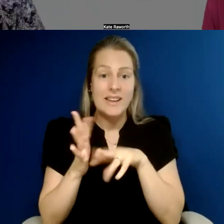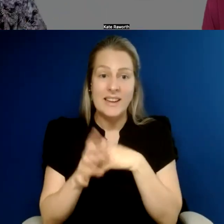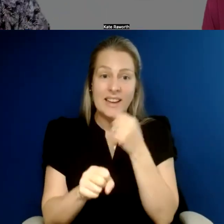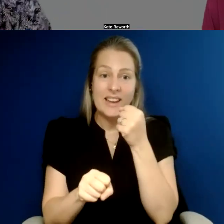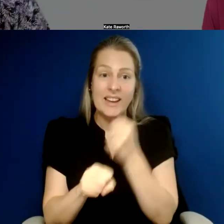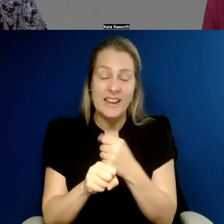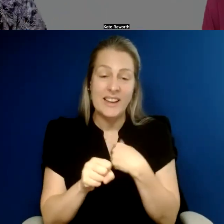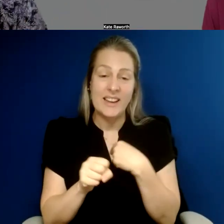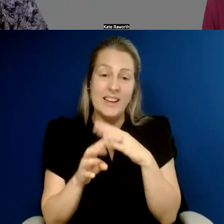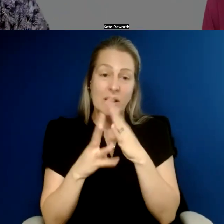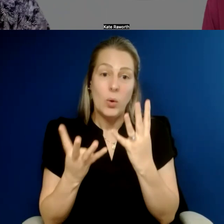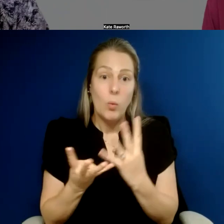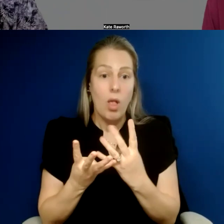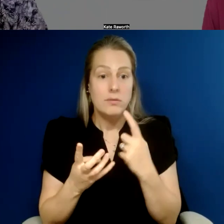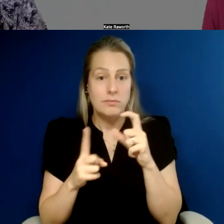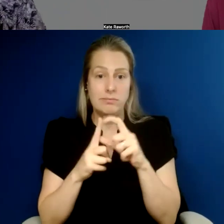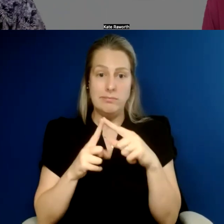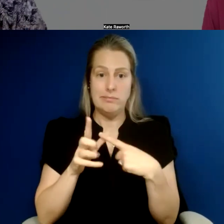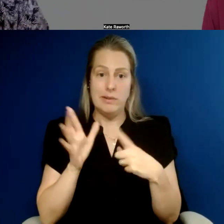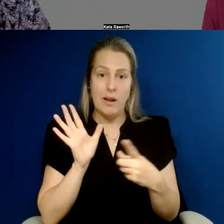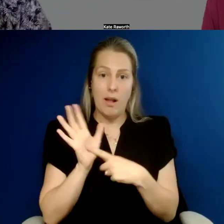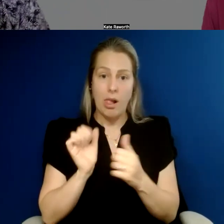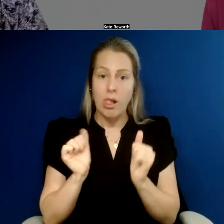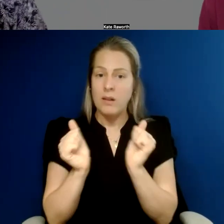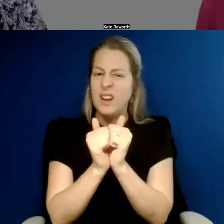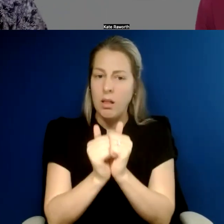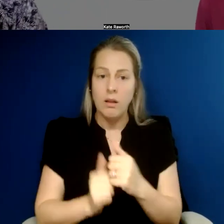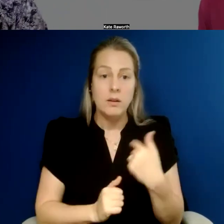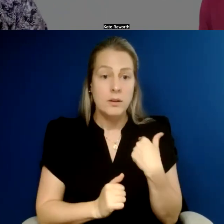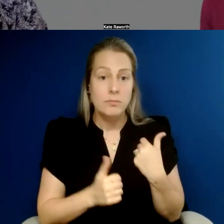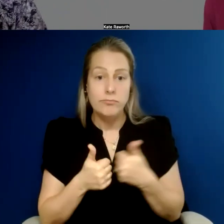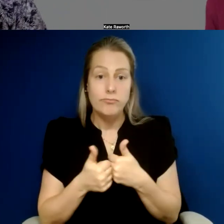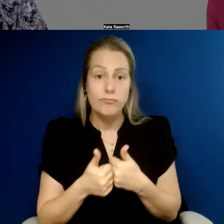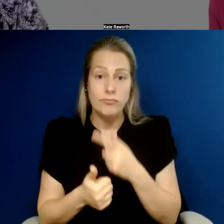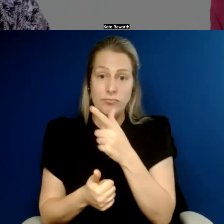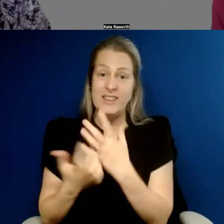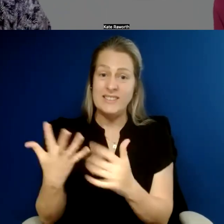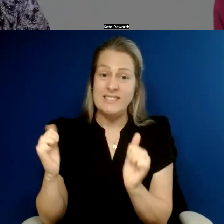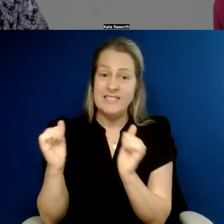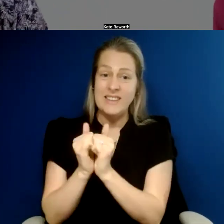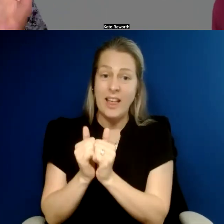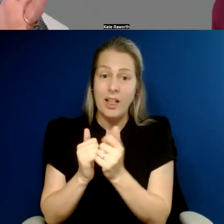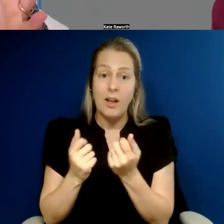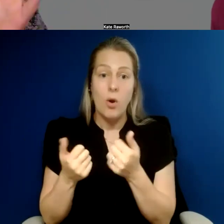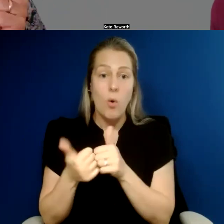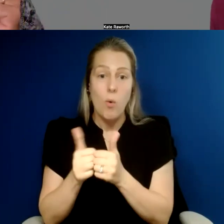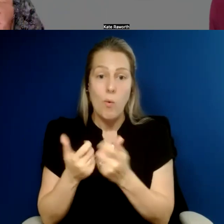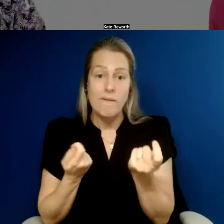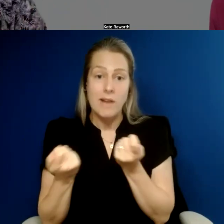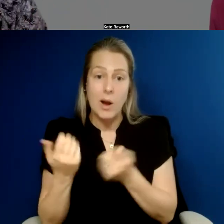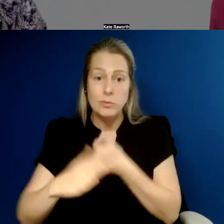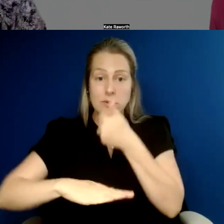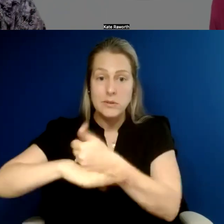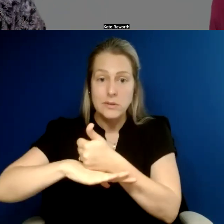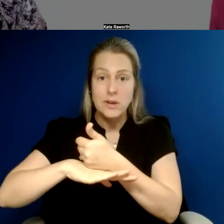DEAL, and I'm joined here today by my colleague Kate Raworth, DEAL's co-founder and Conceptual Lead. This is the official launch